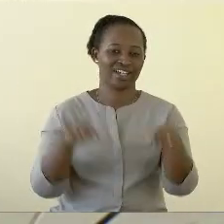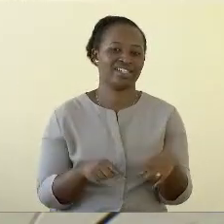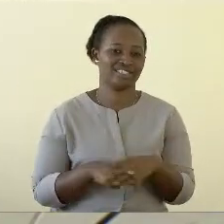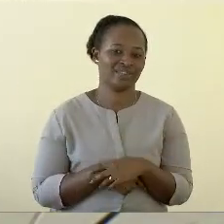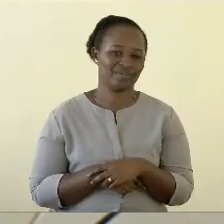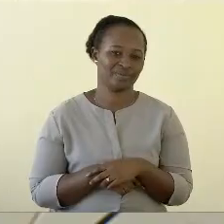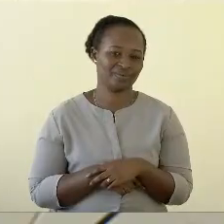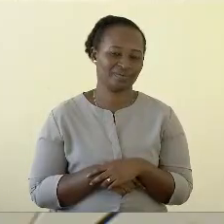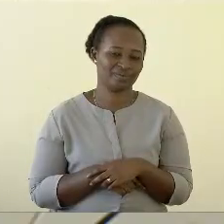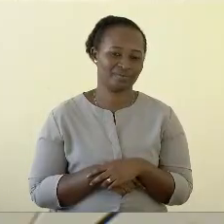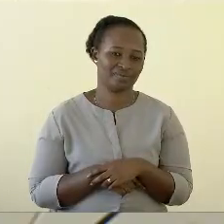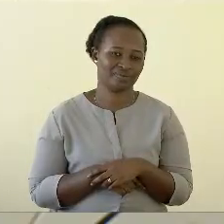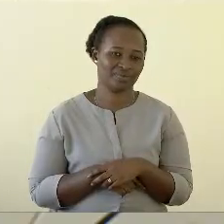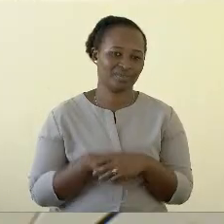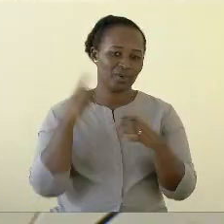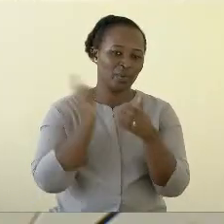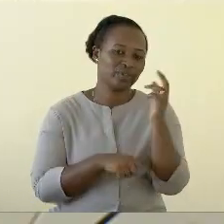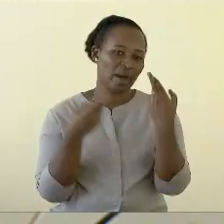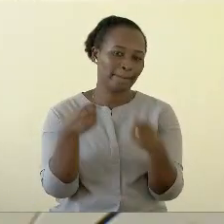know.